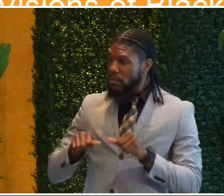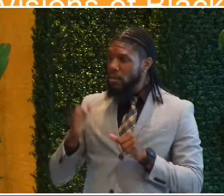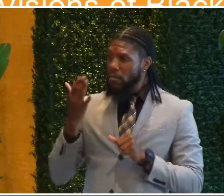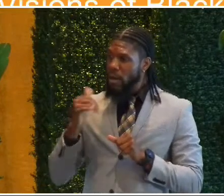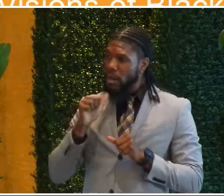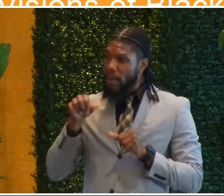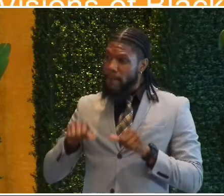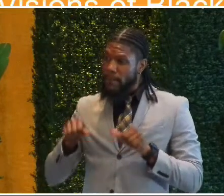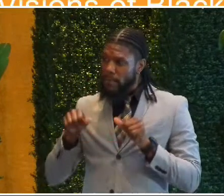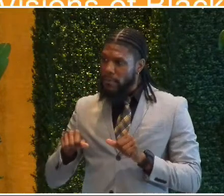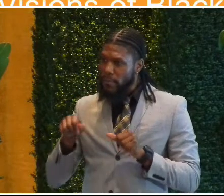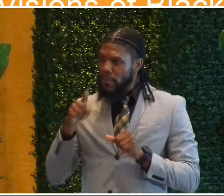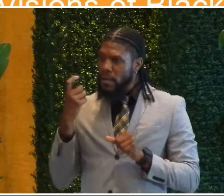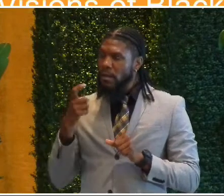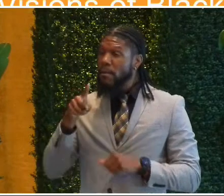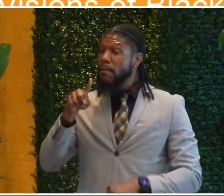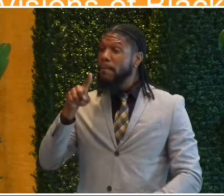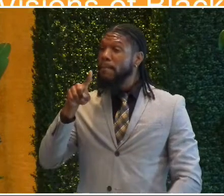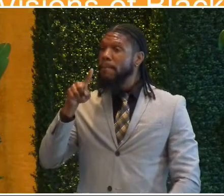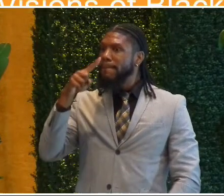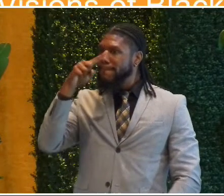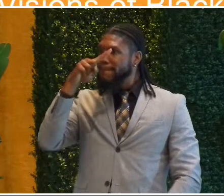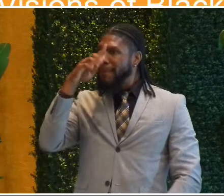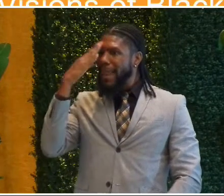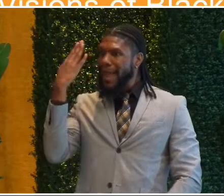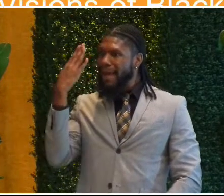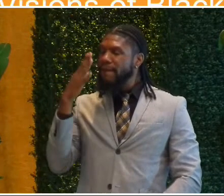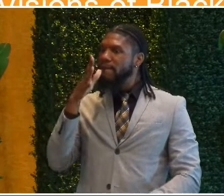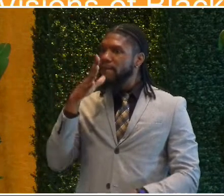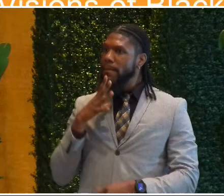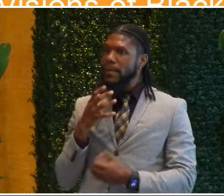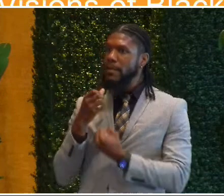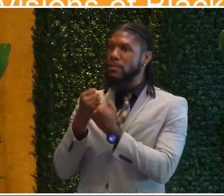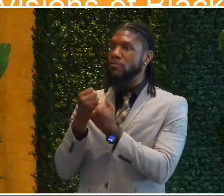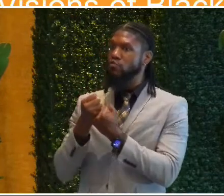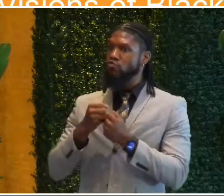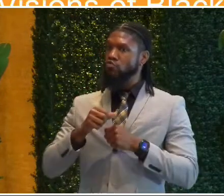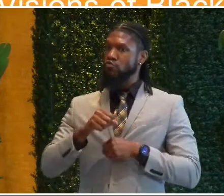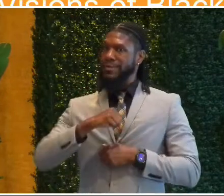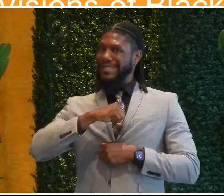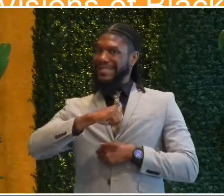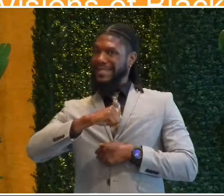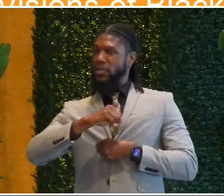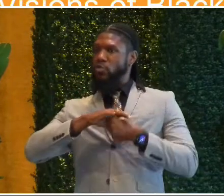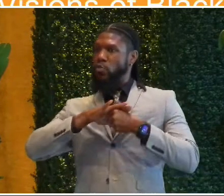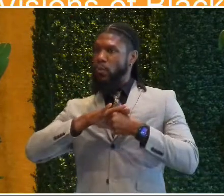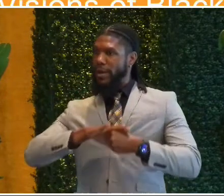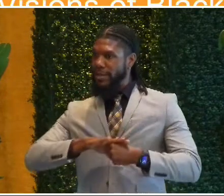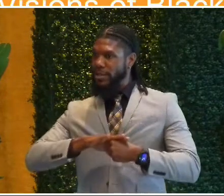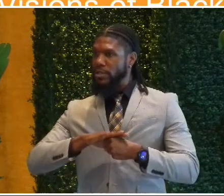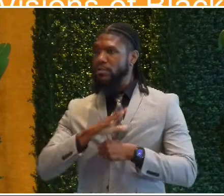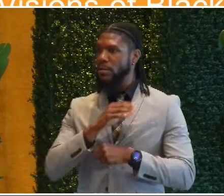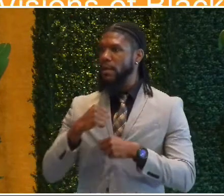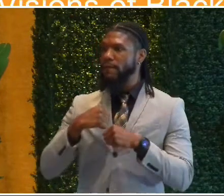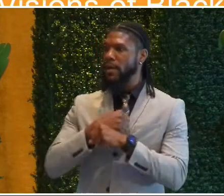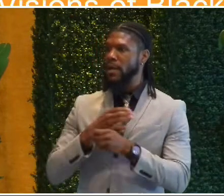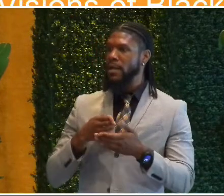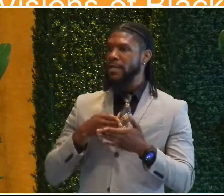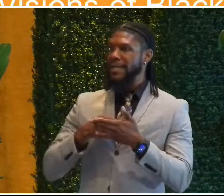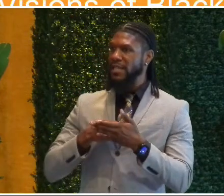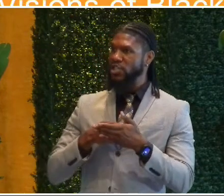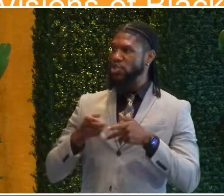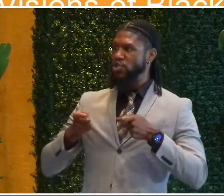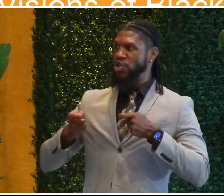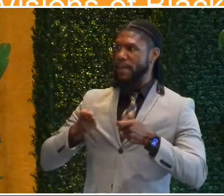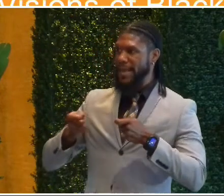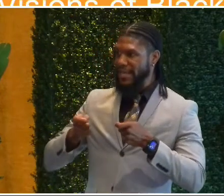Because Black feminism resists oppression, yeah? And we fight against domination at